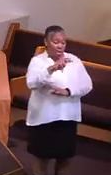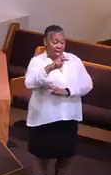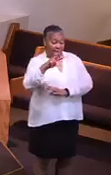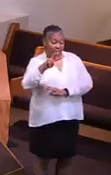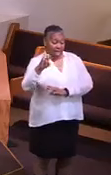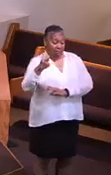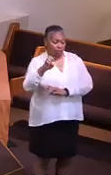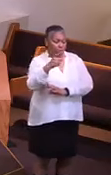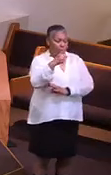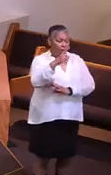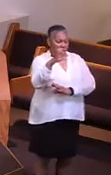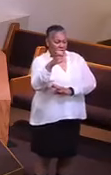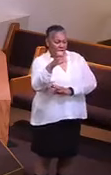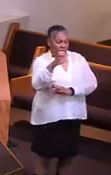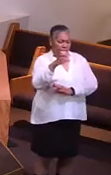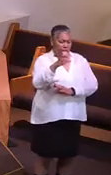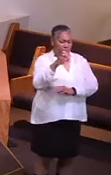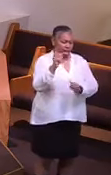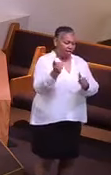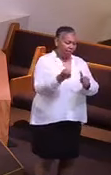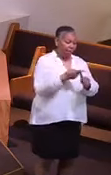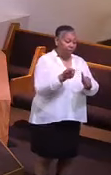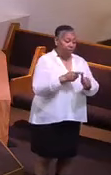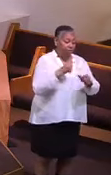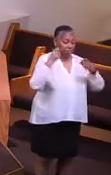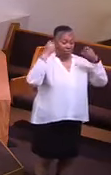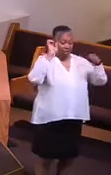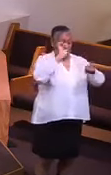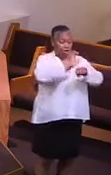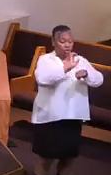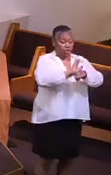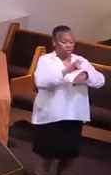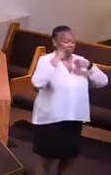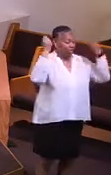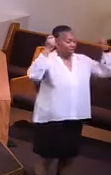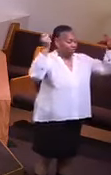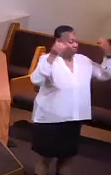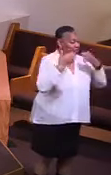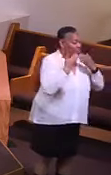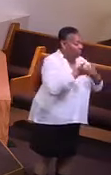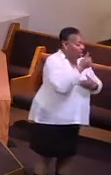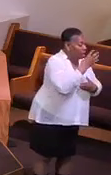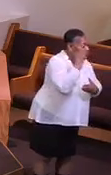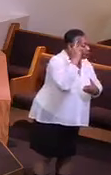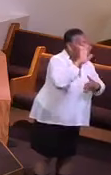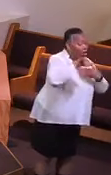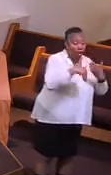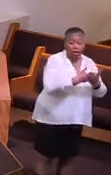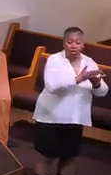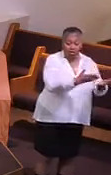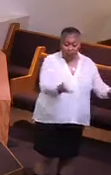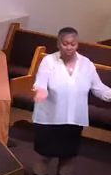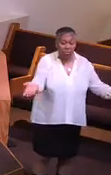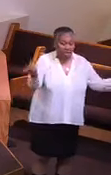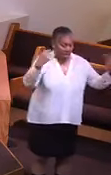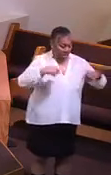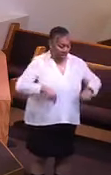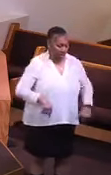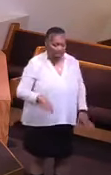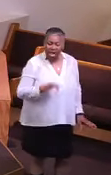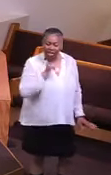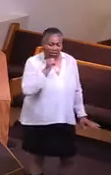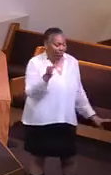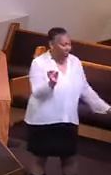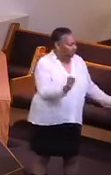101st anniversary, church anniversary. We thank God for all of you that come. I never think of the grand from being there. If I did not